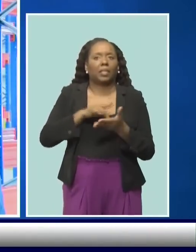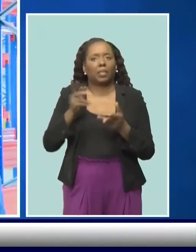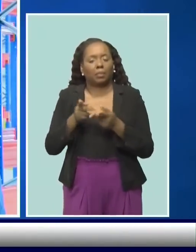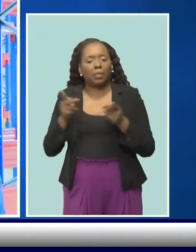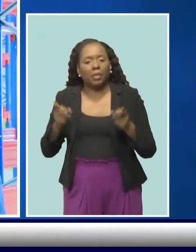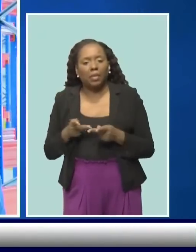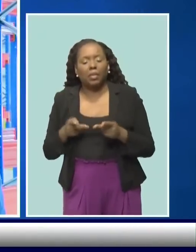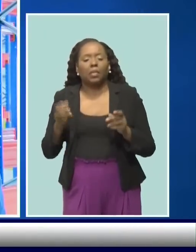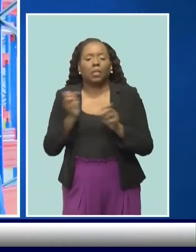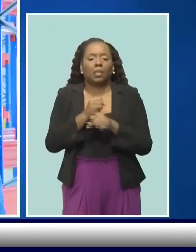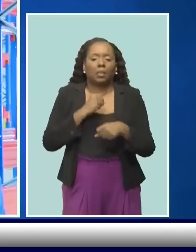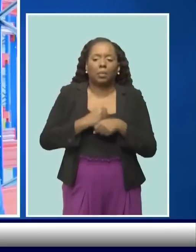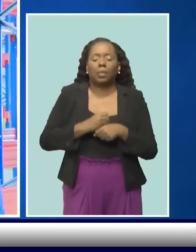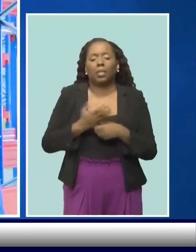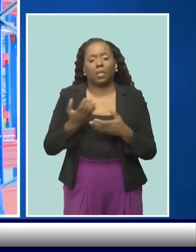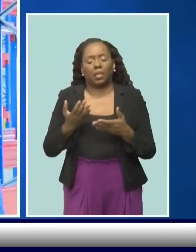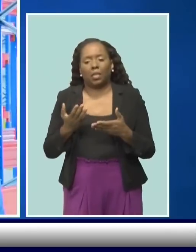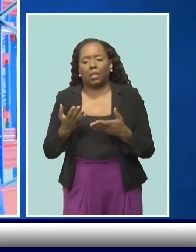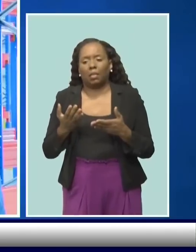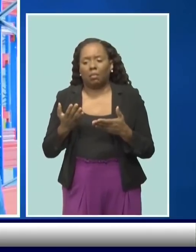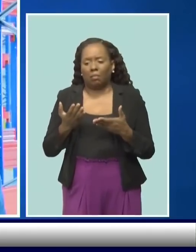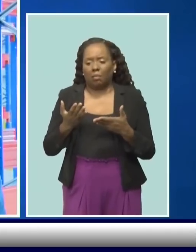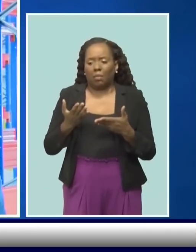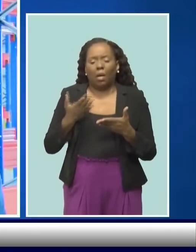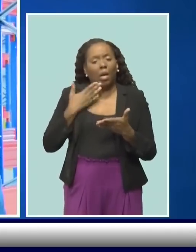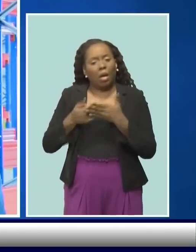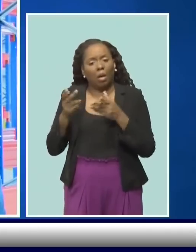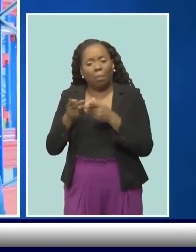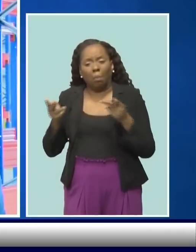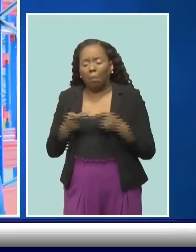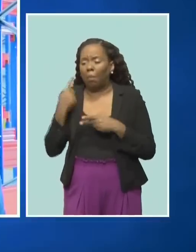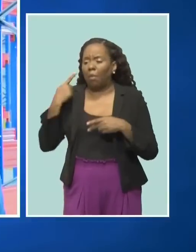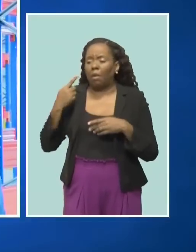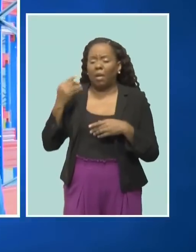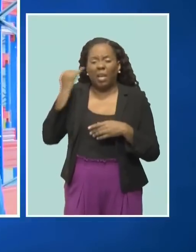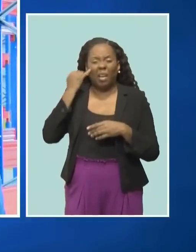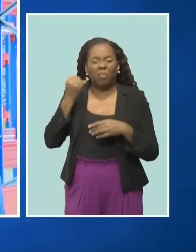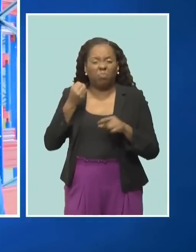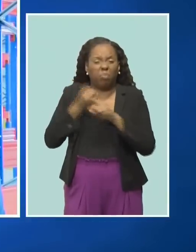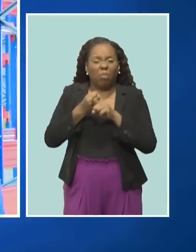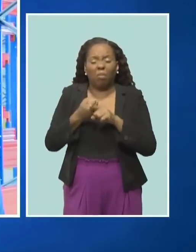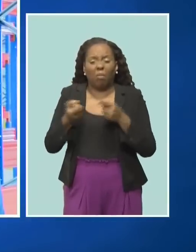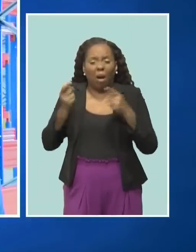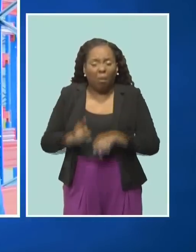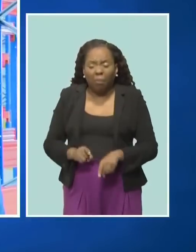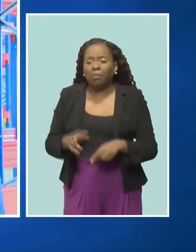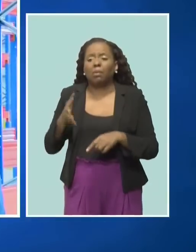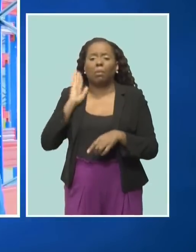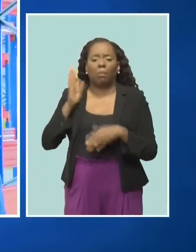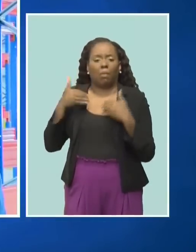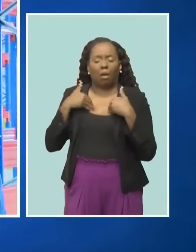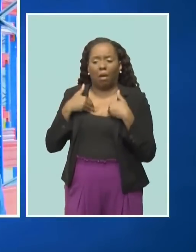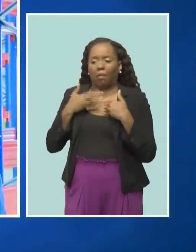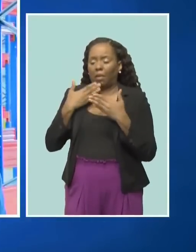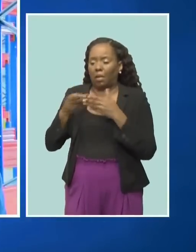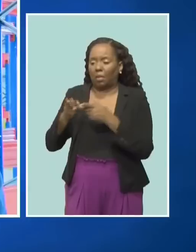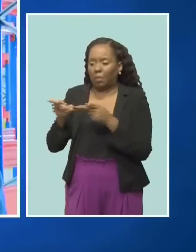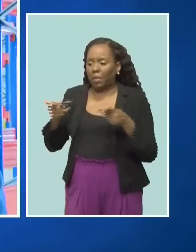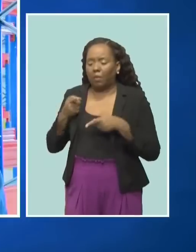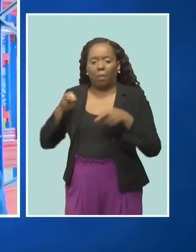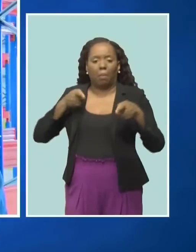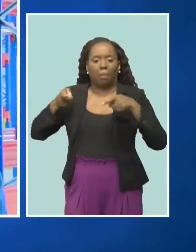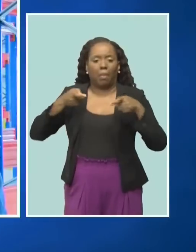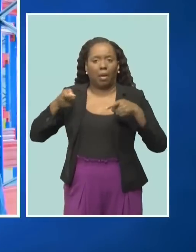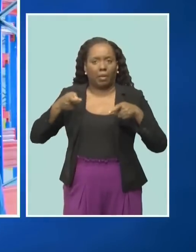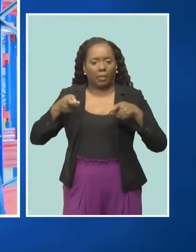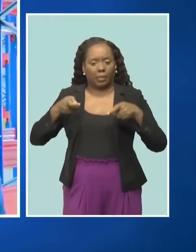make it logistically feasible to manage and coordinate a disaster response from. We were able to get